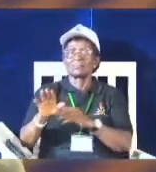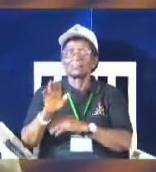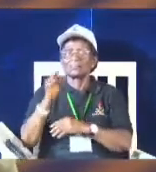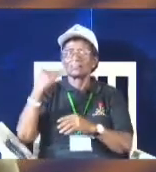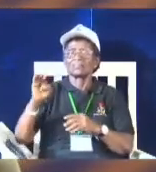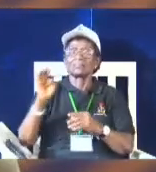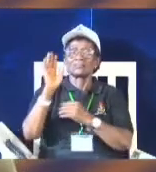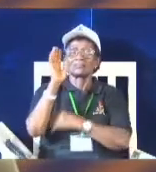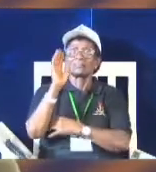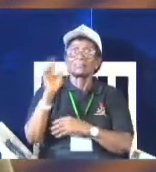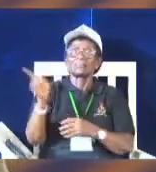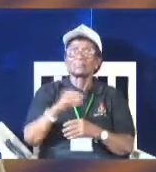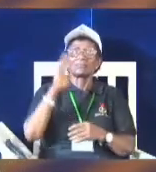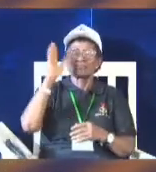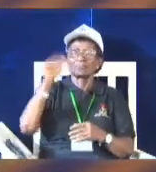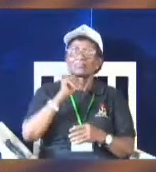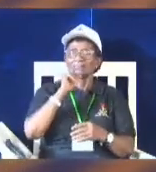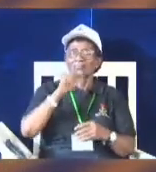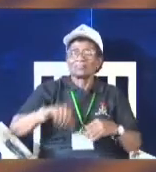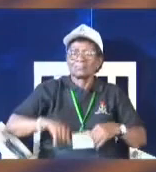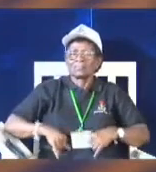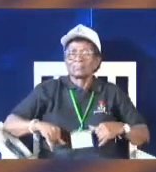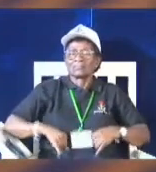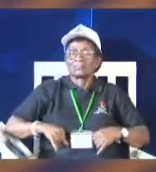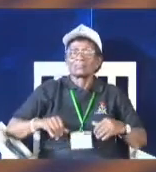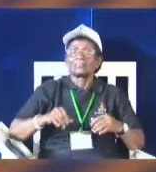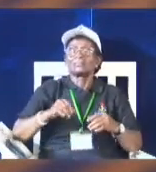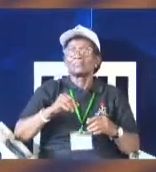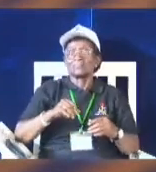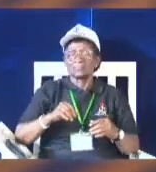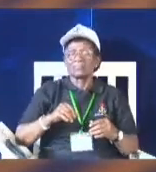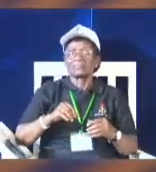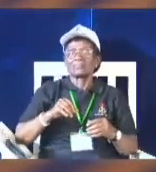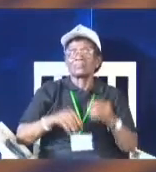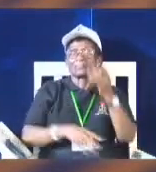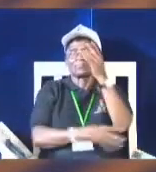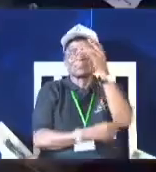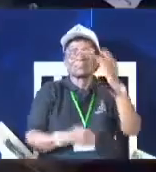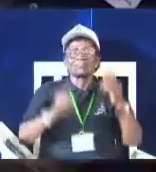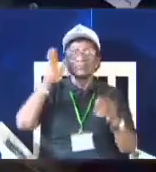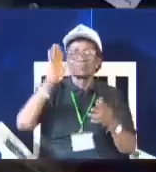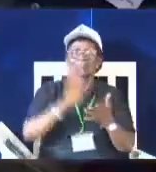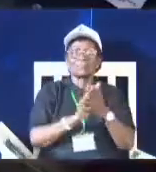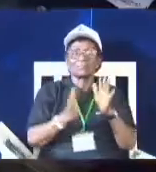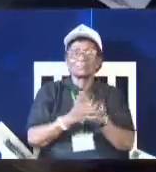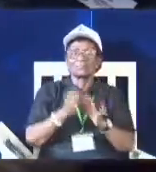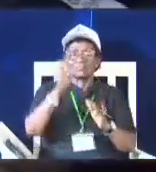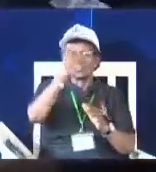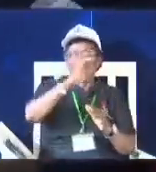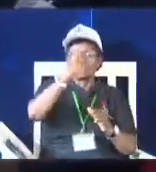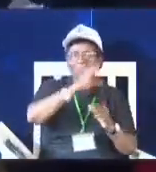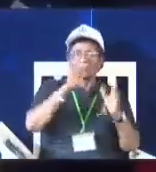Poverty is a curse, and poverty will become a stranger to your family.